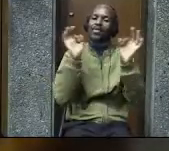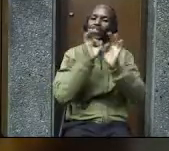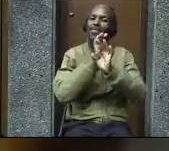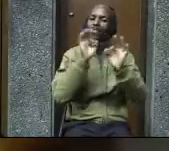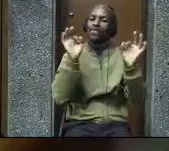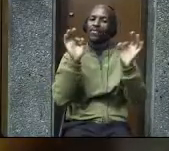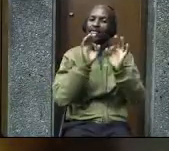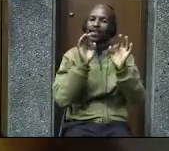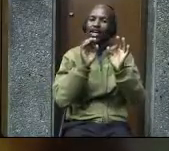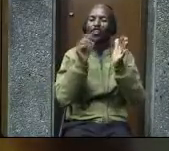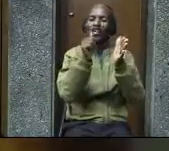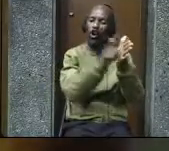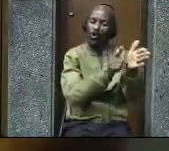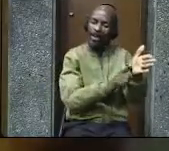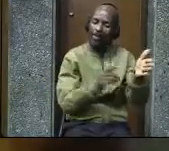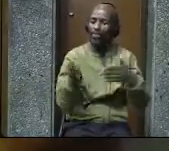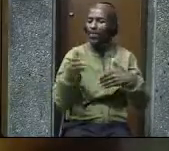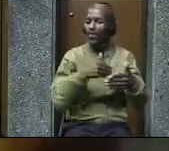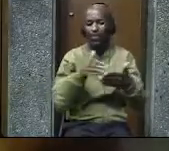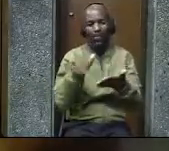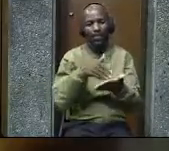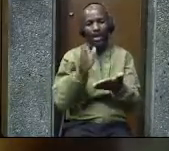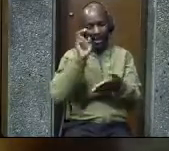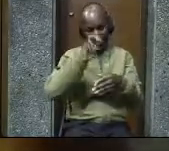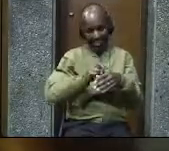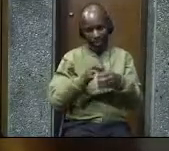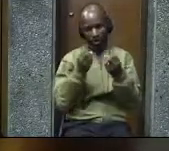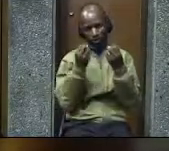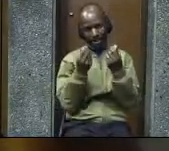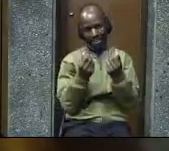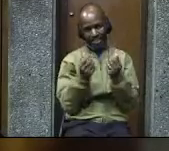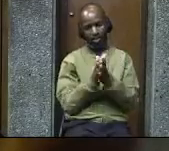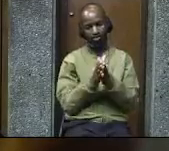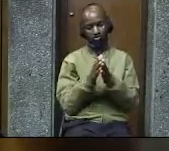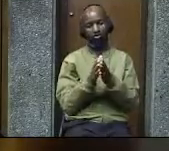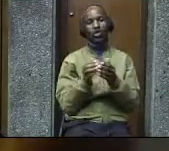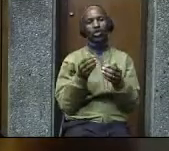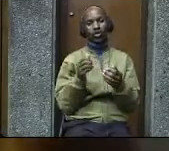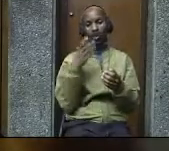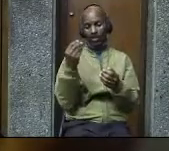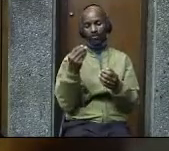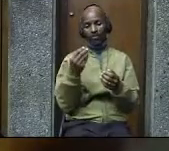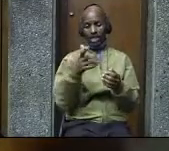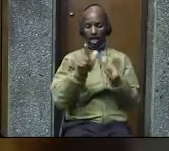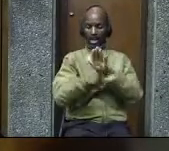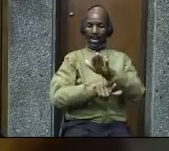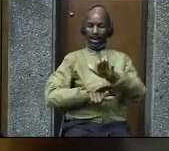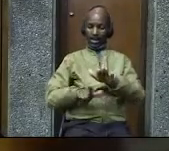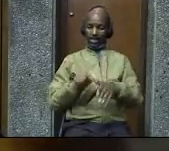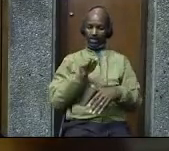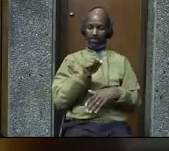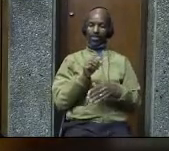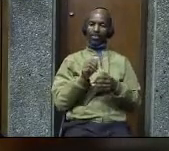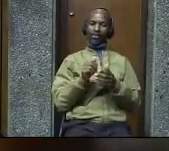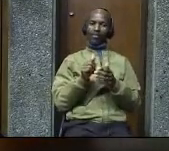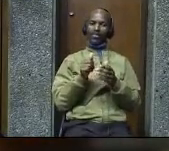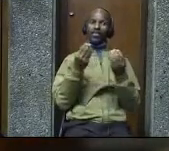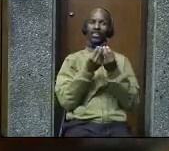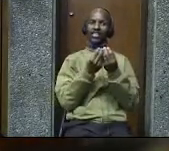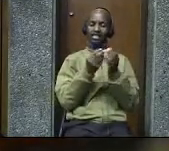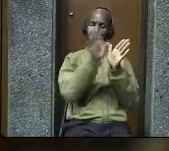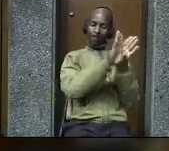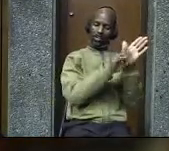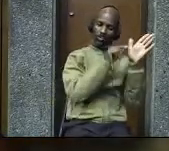and then auna ma lawyer la fancy, afuni malining embers or kunuk tatela, mkaba law. So the act itself or the